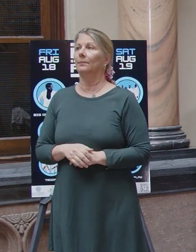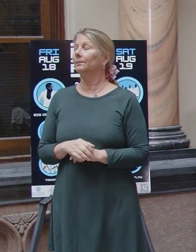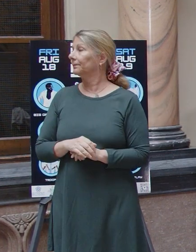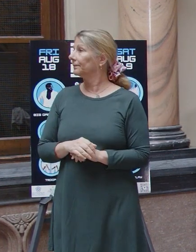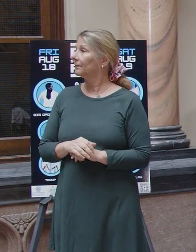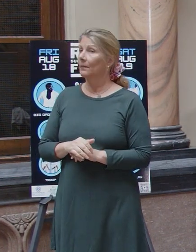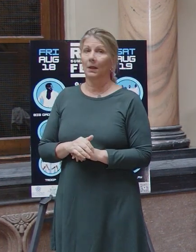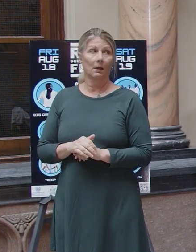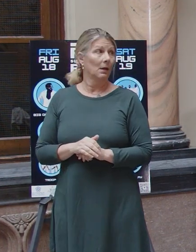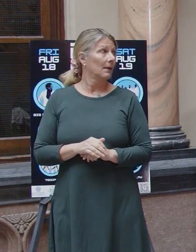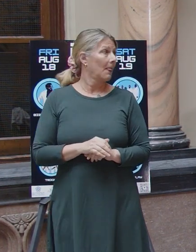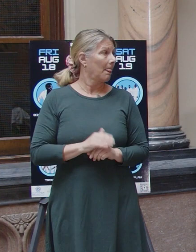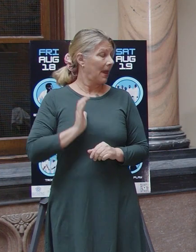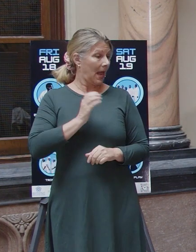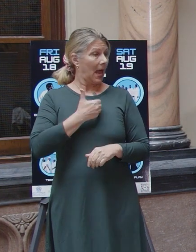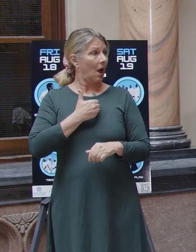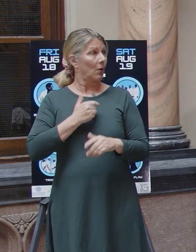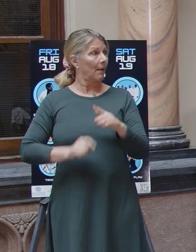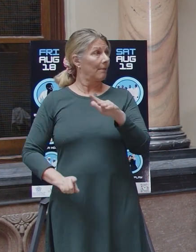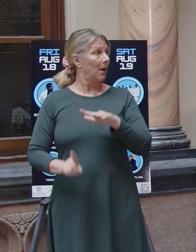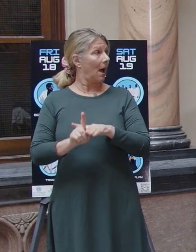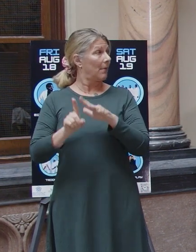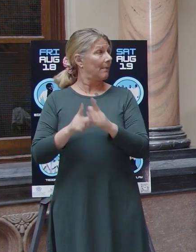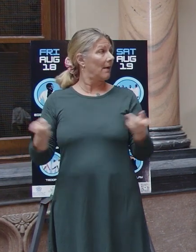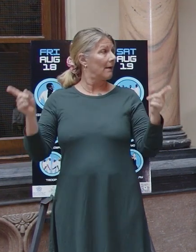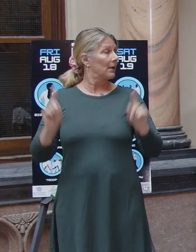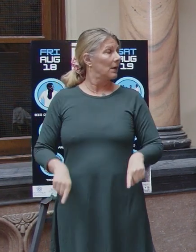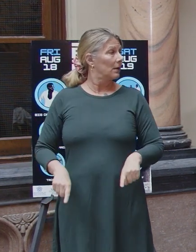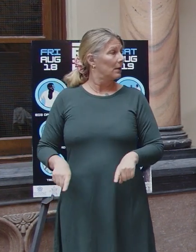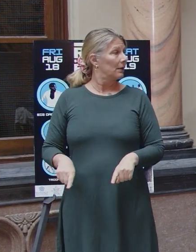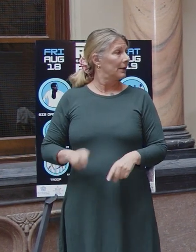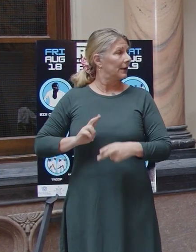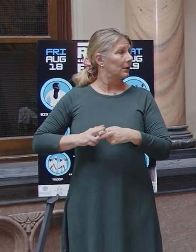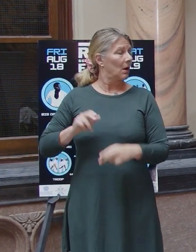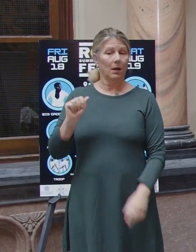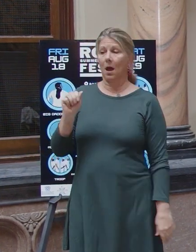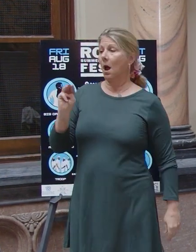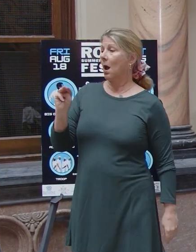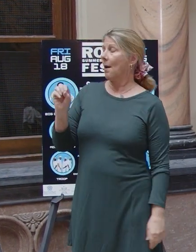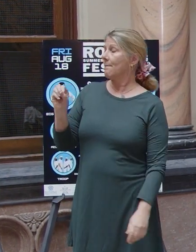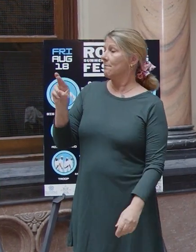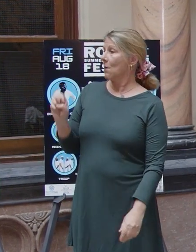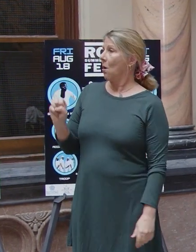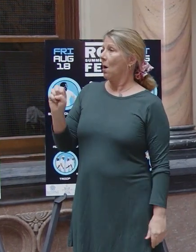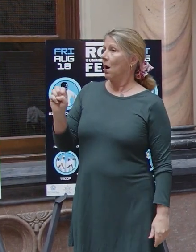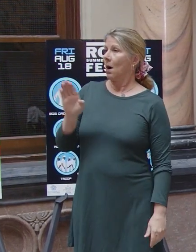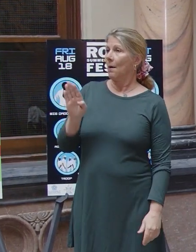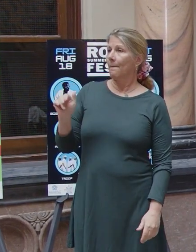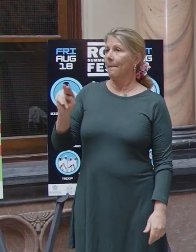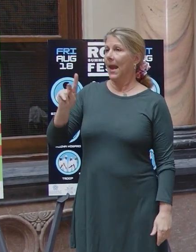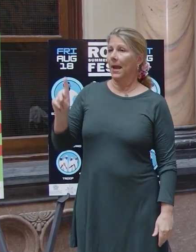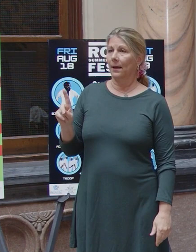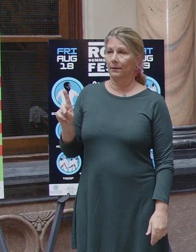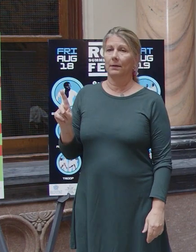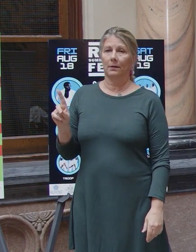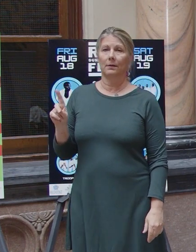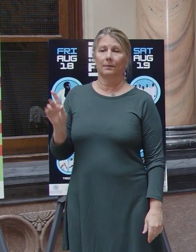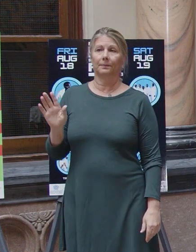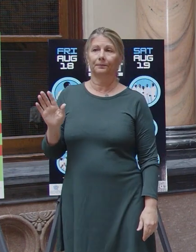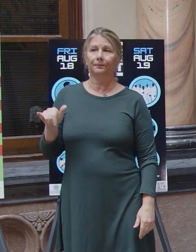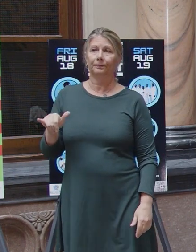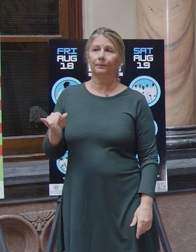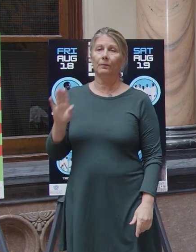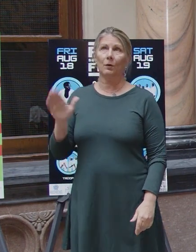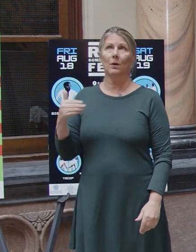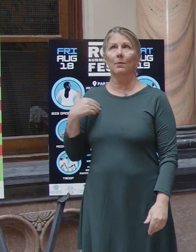for our pop-up event is a band called Amore Band. And we're gonna have